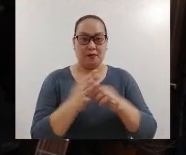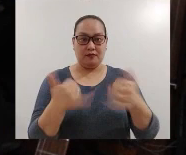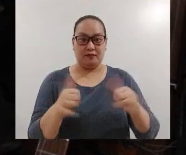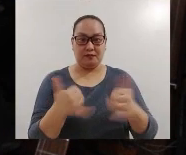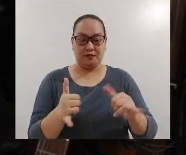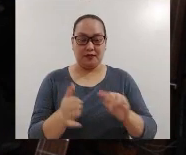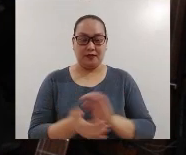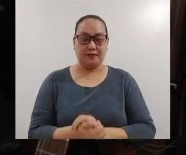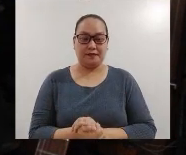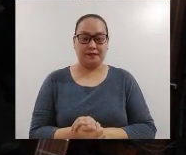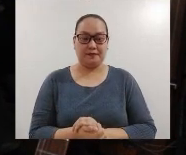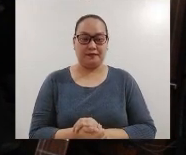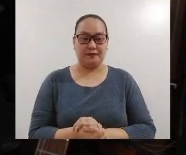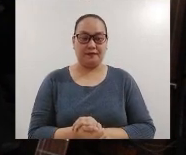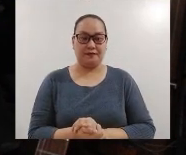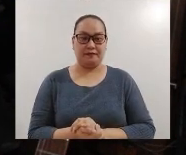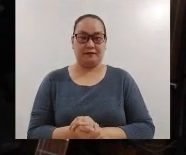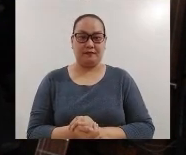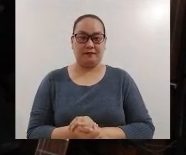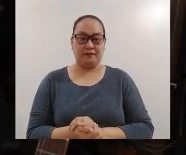This is B flat and C.